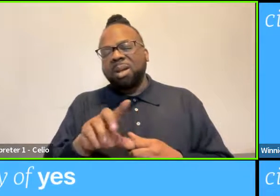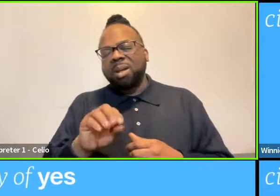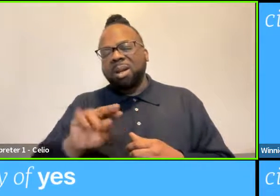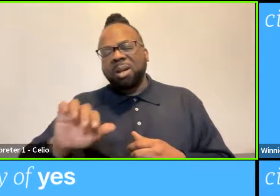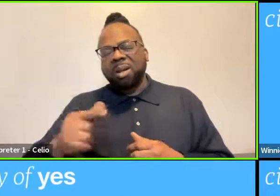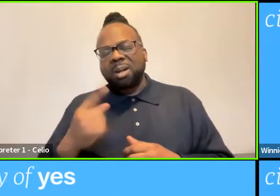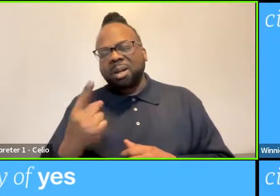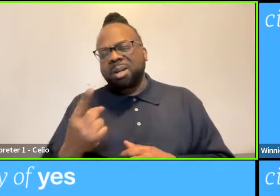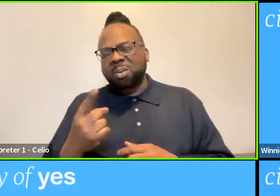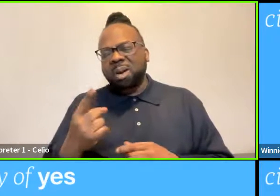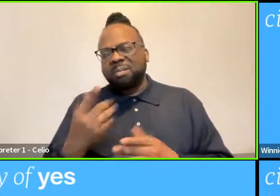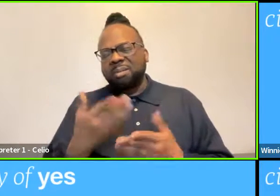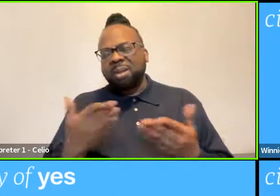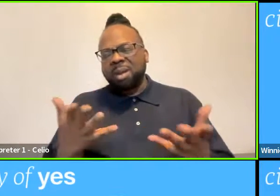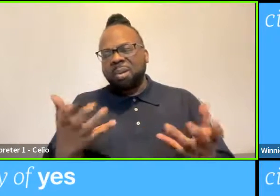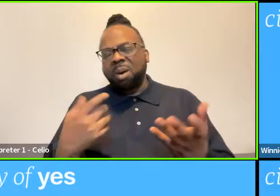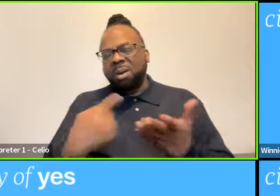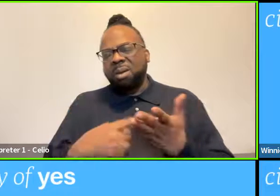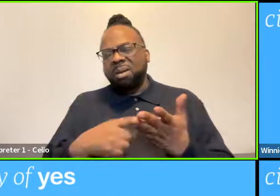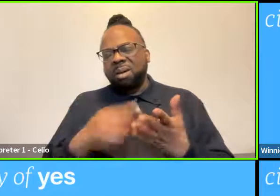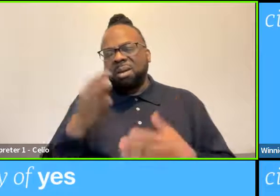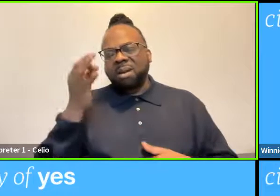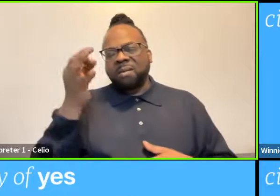future info sessions.